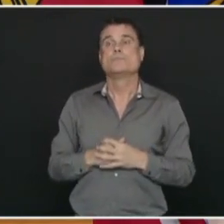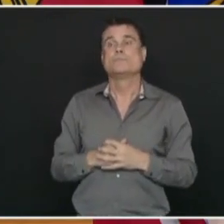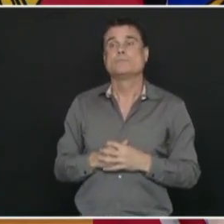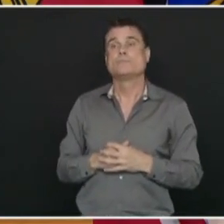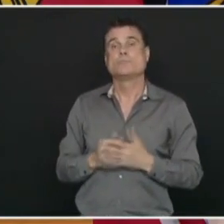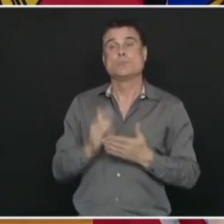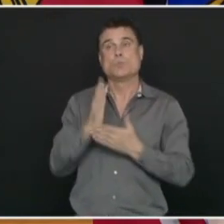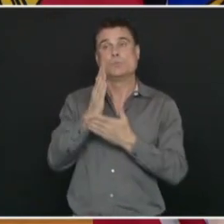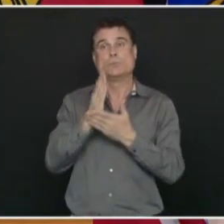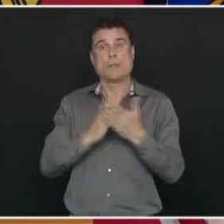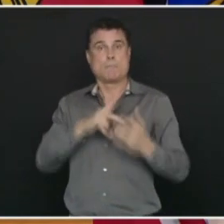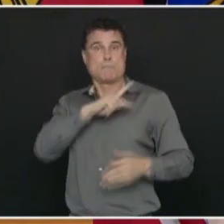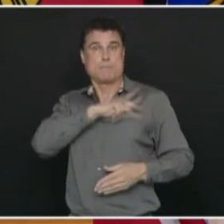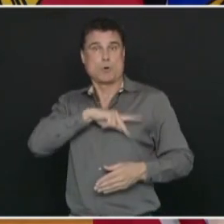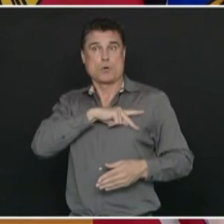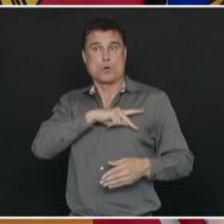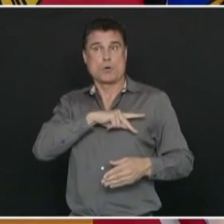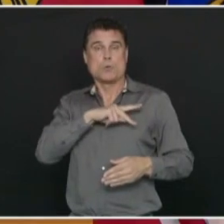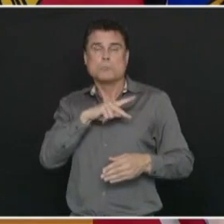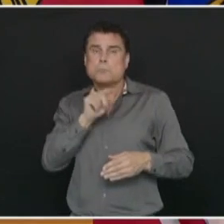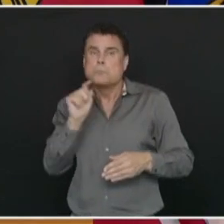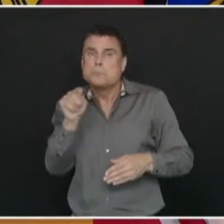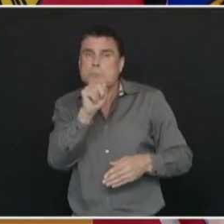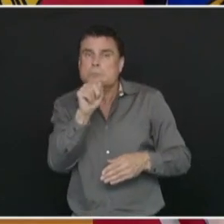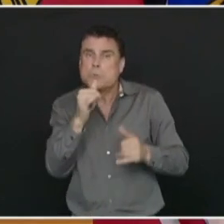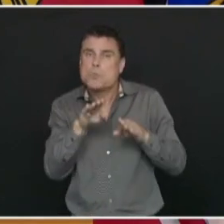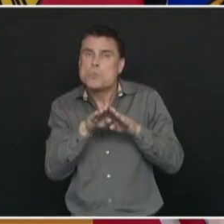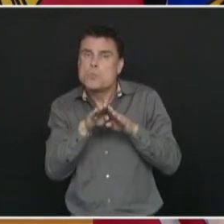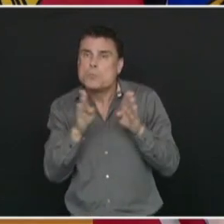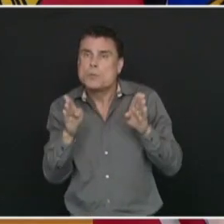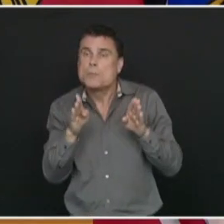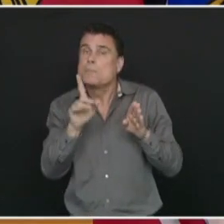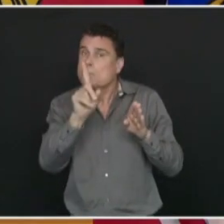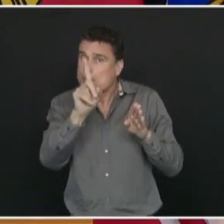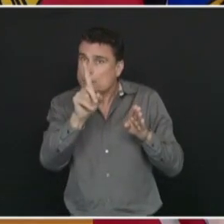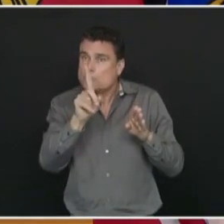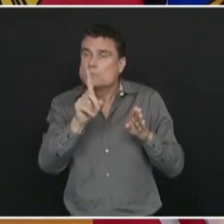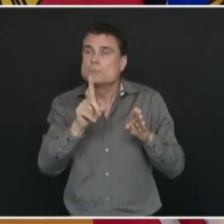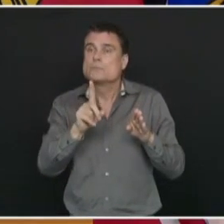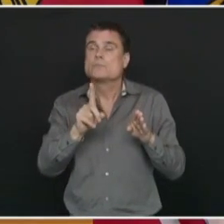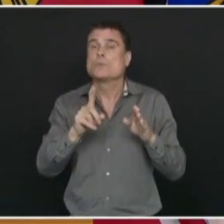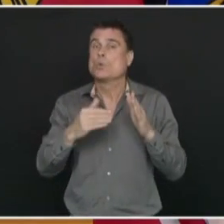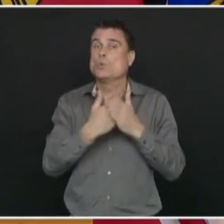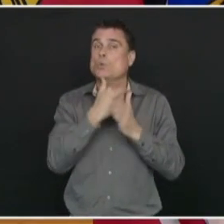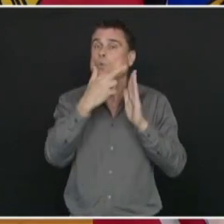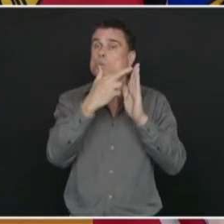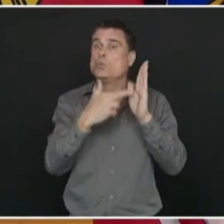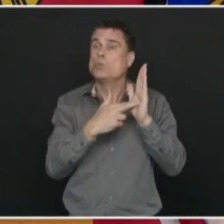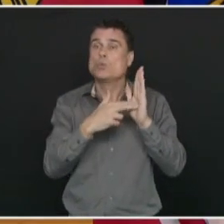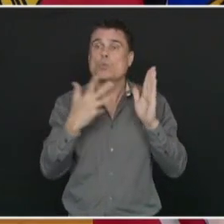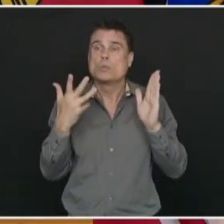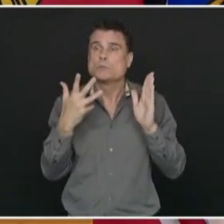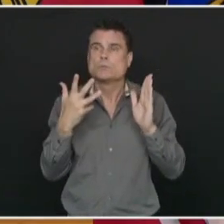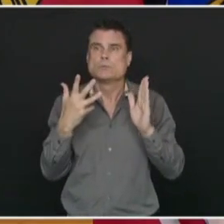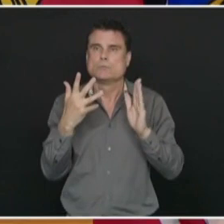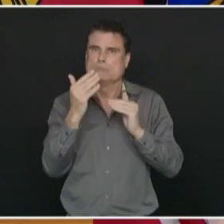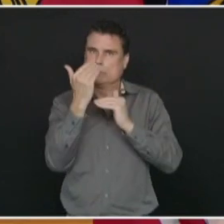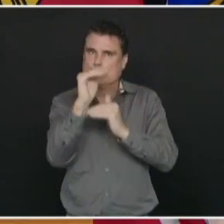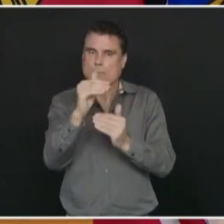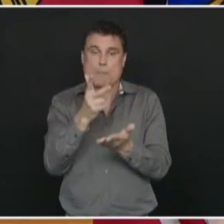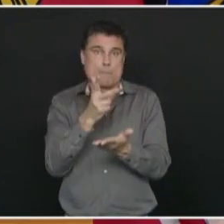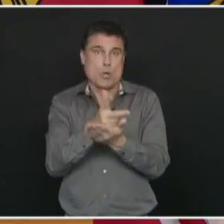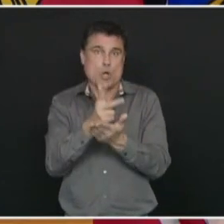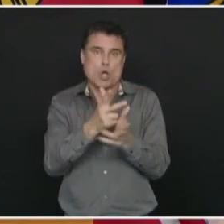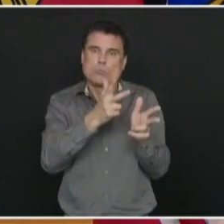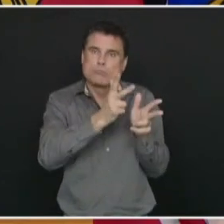80, and even a number of deaths of people in their 90s. But the bulk of our cases of people